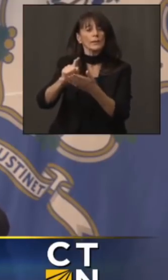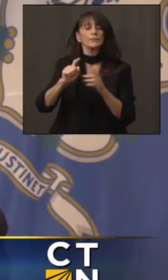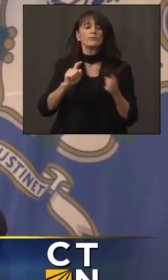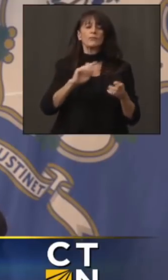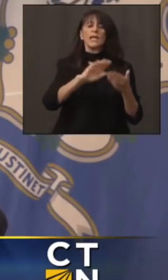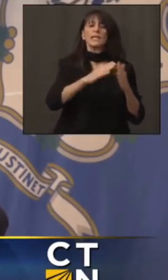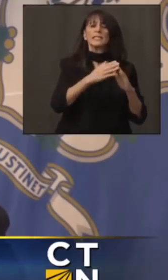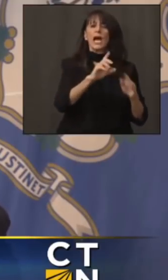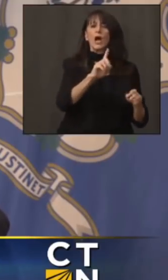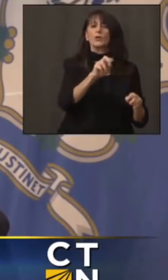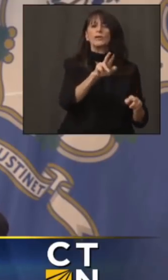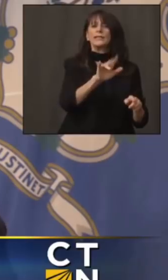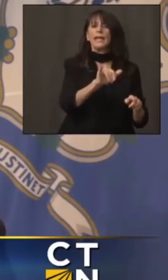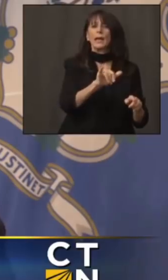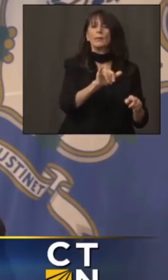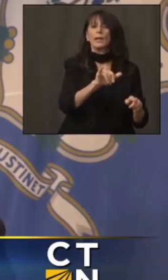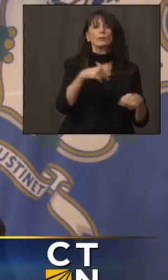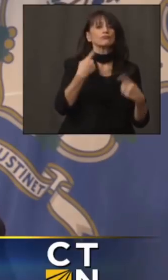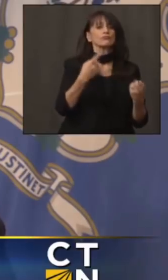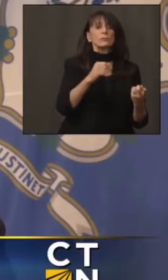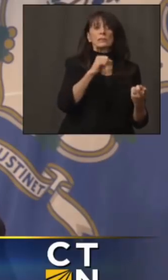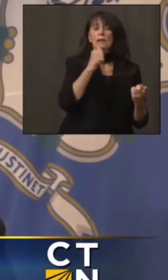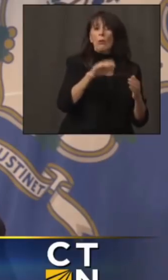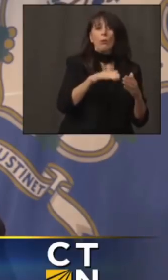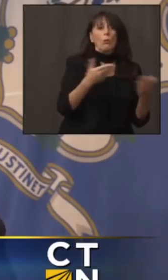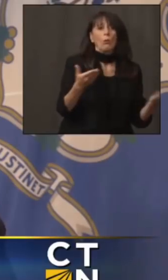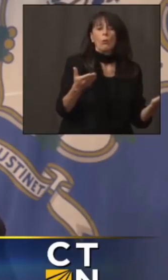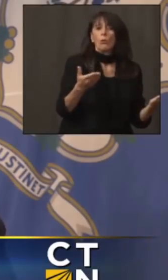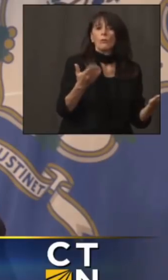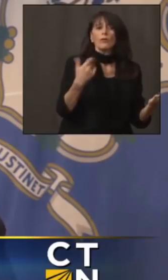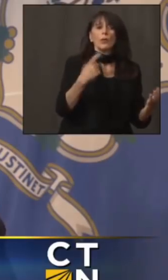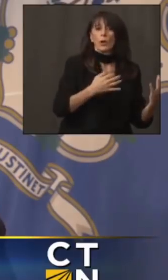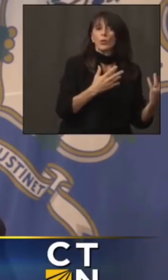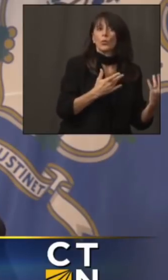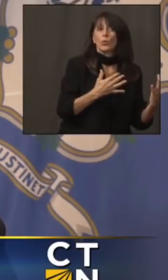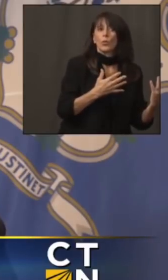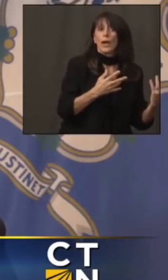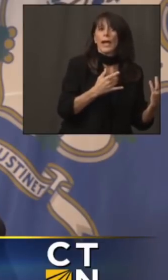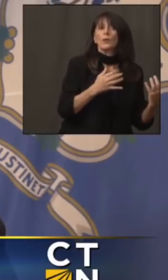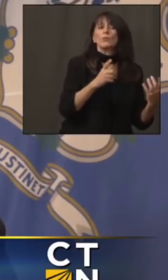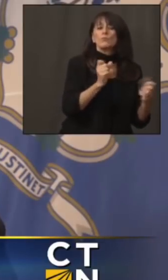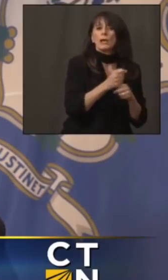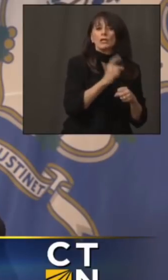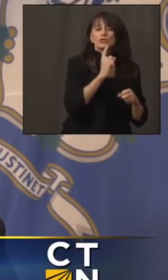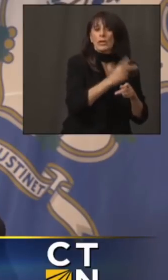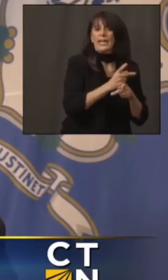did the same thing by not even opening on time because they wanted to wait and err on the side of caution.